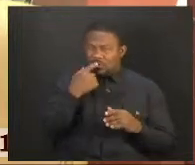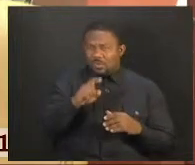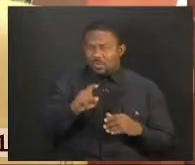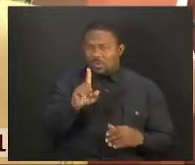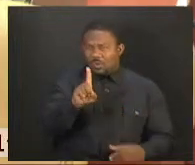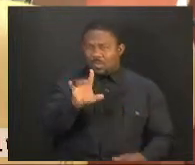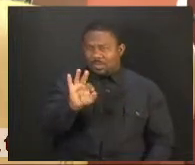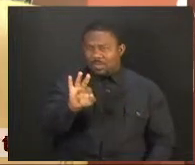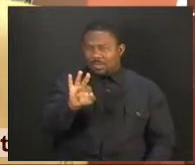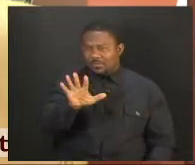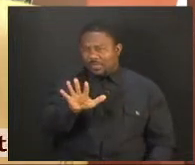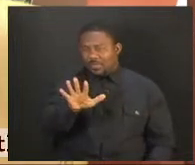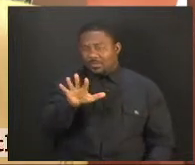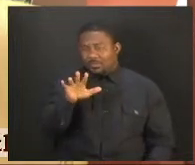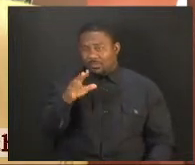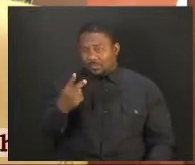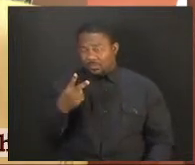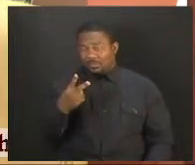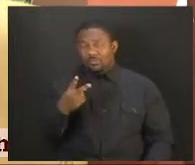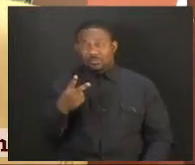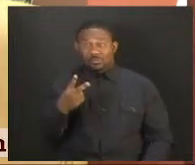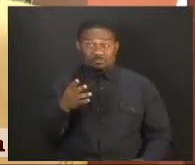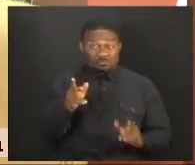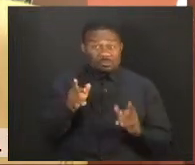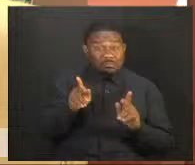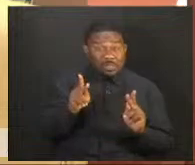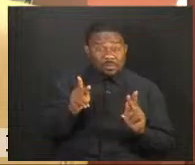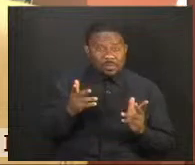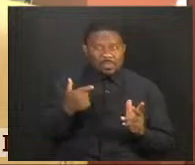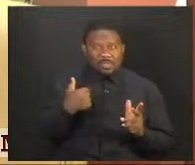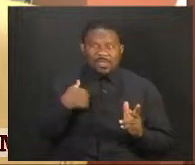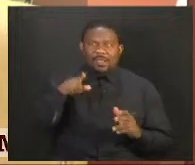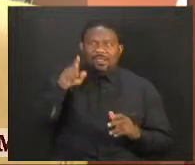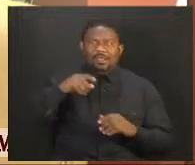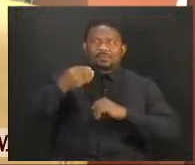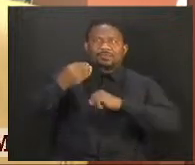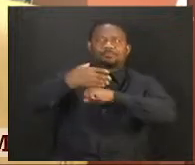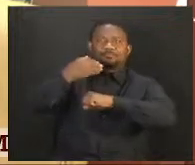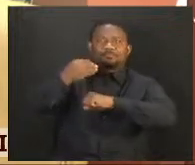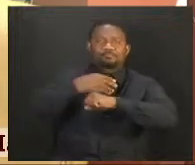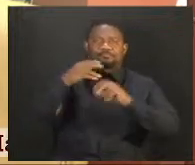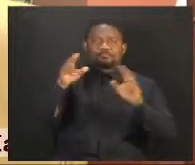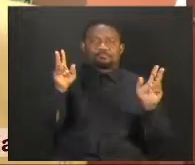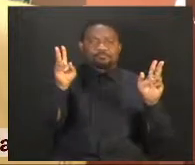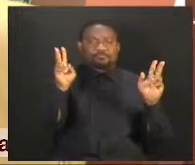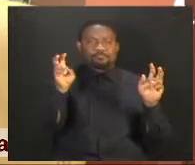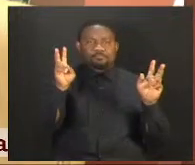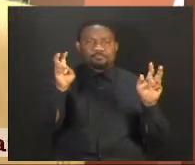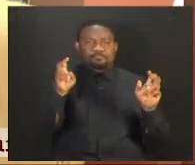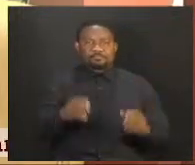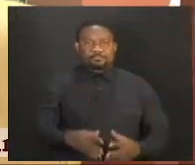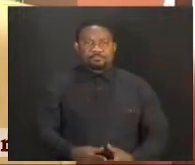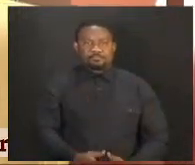2. Mr. Speaker, with your permission, I need guidance and I'll read it.